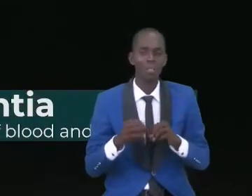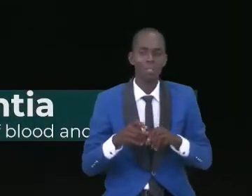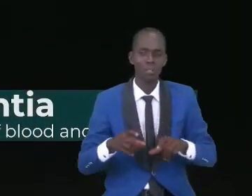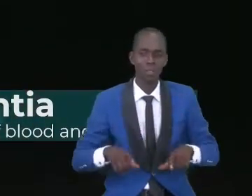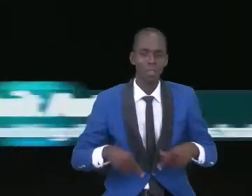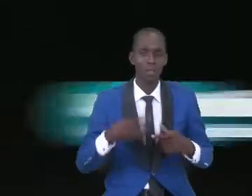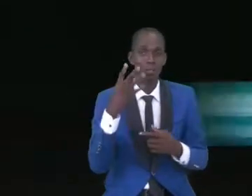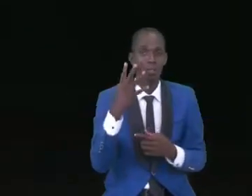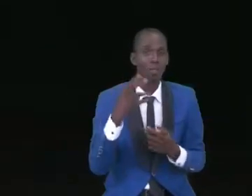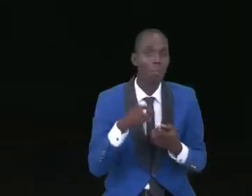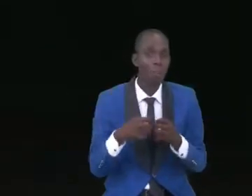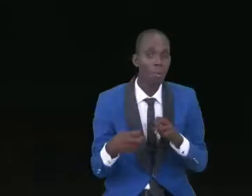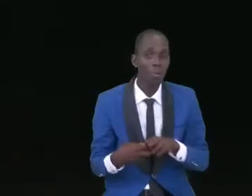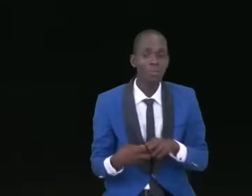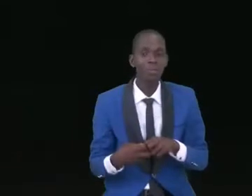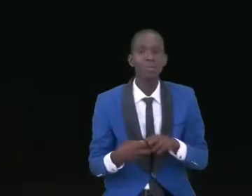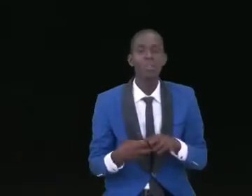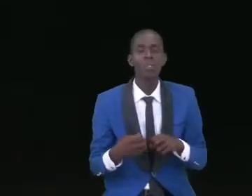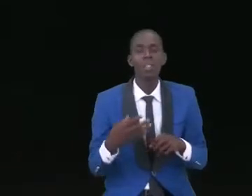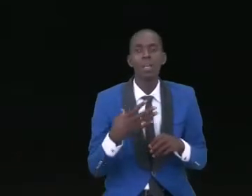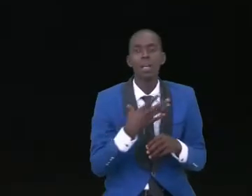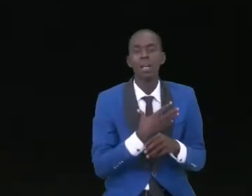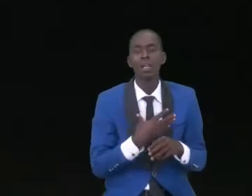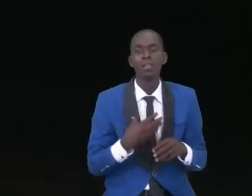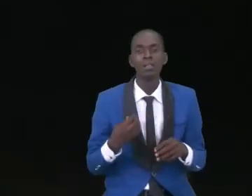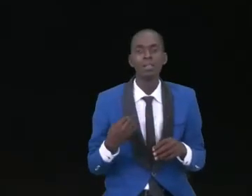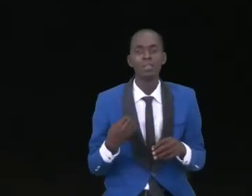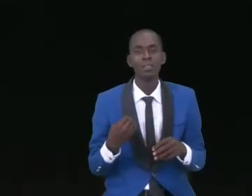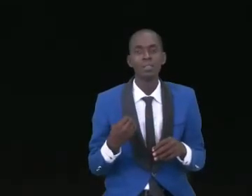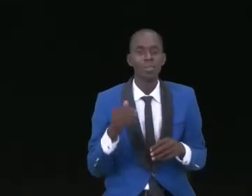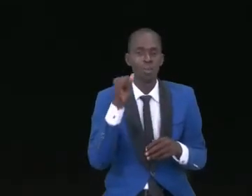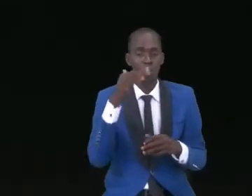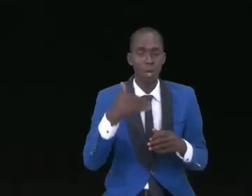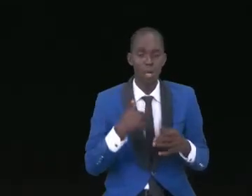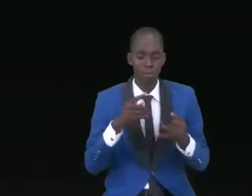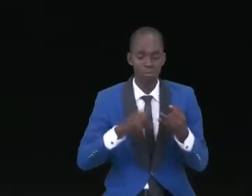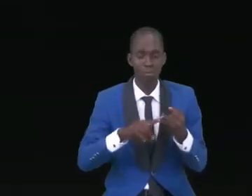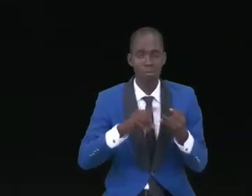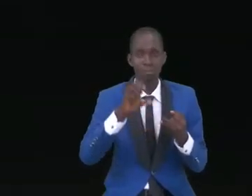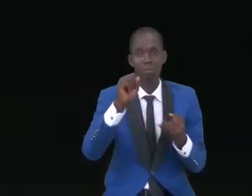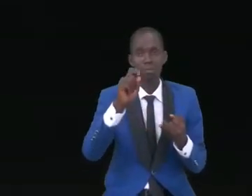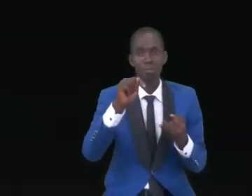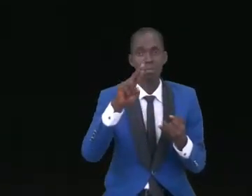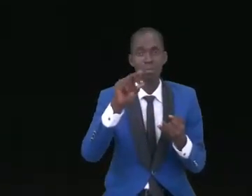at Taraba State. I had stroke, I had